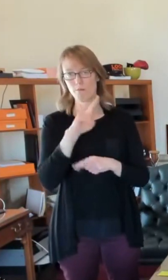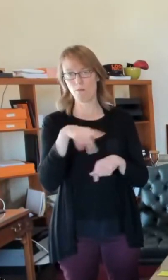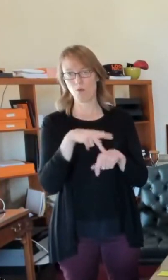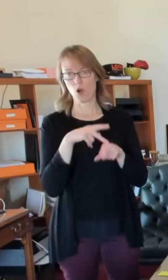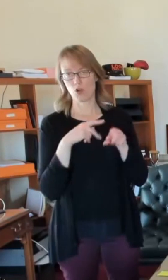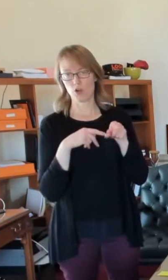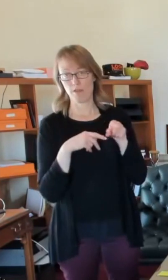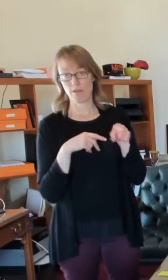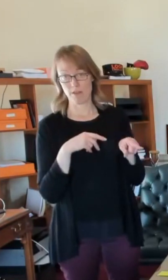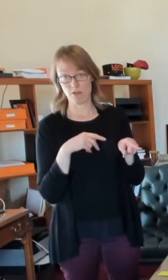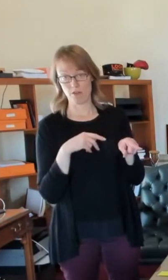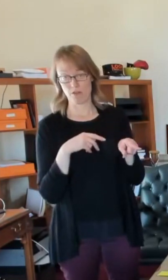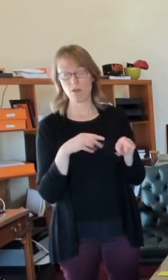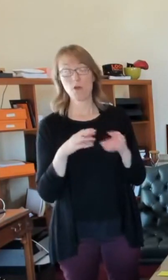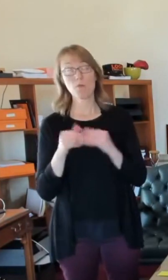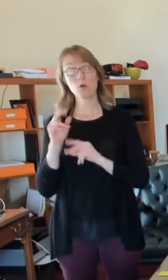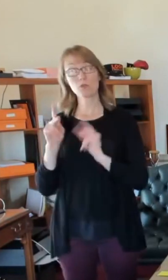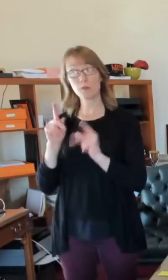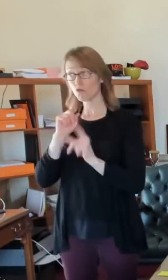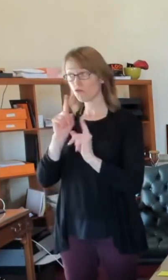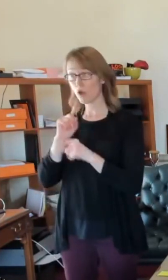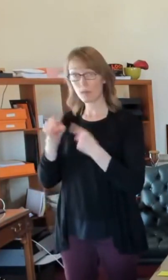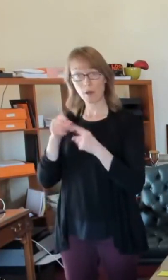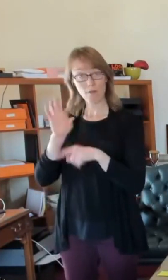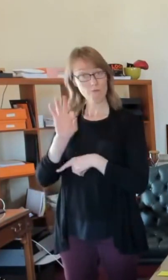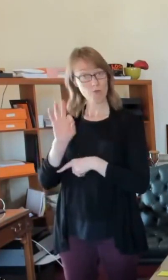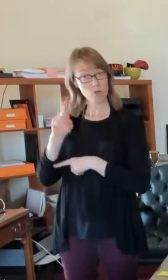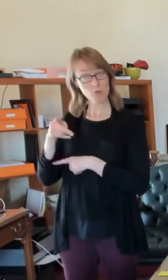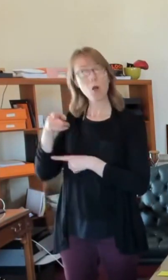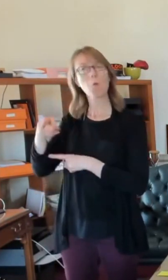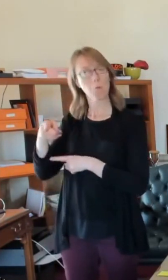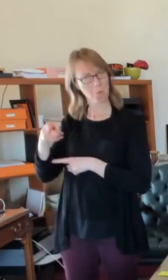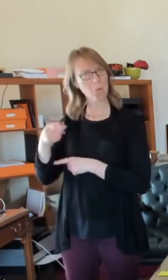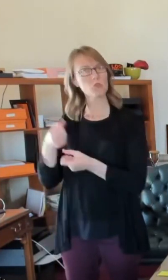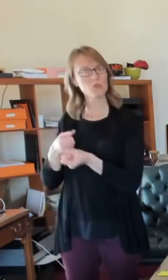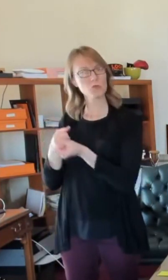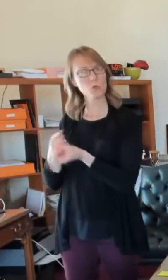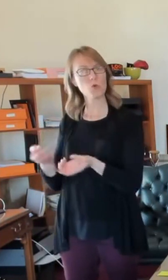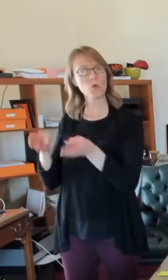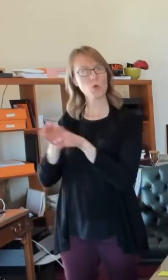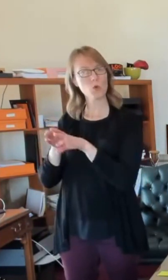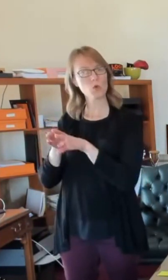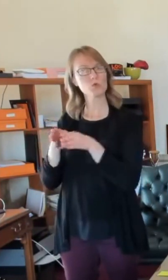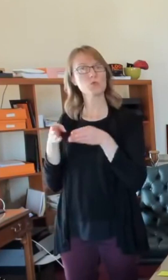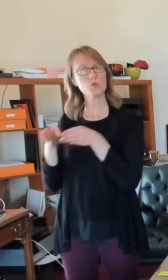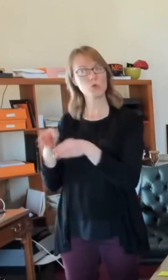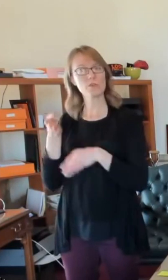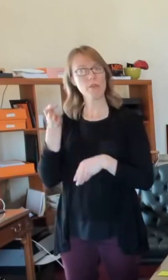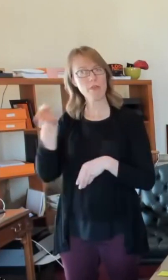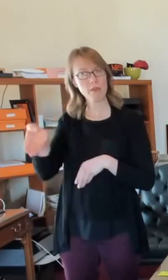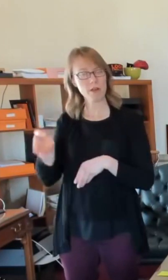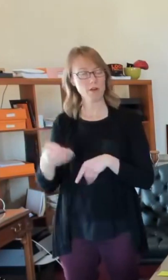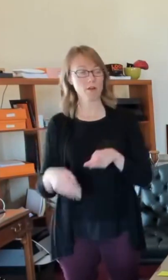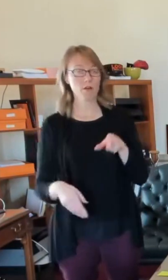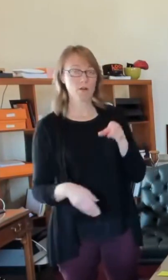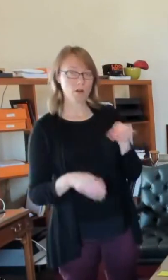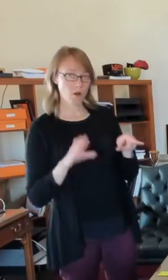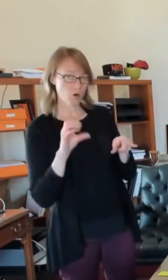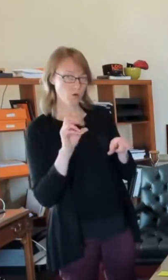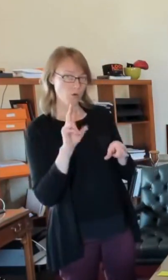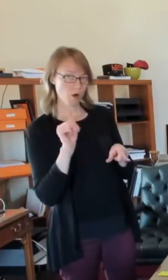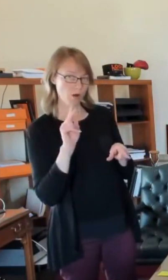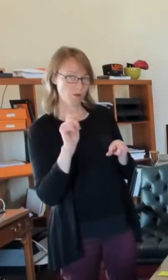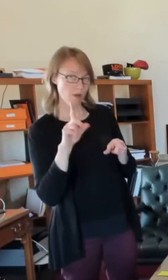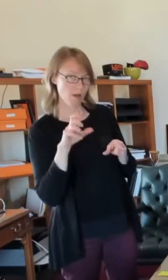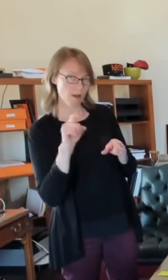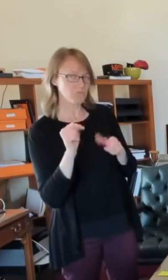those roads closed. So that's something that we'll be working with the alder people on and trying to get a balance. But we